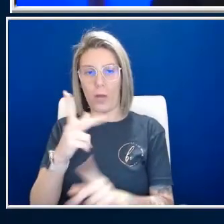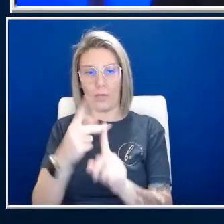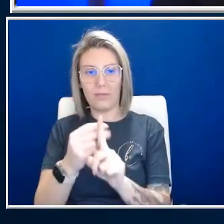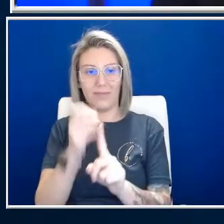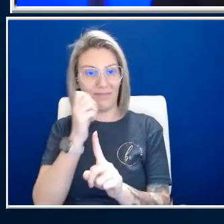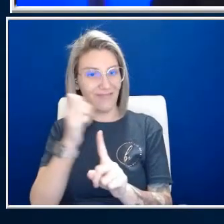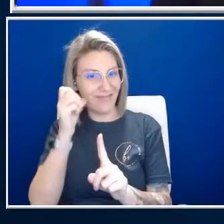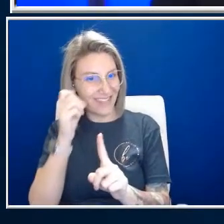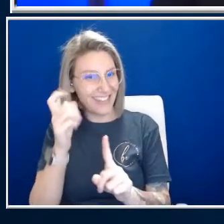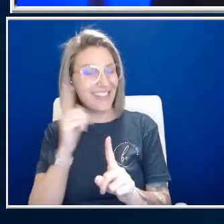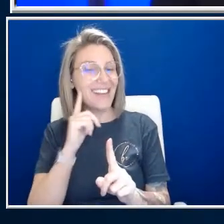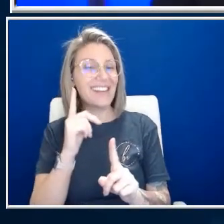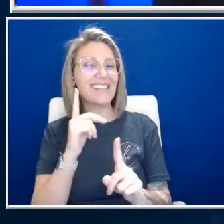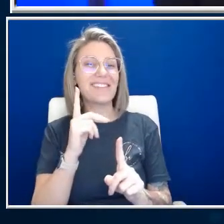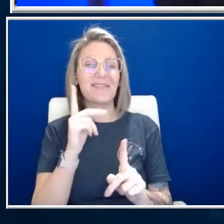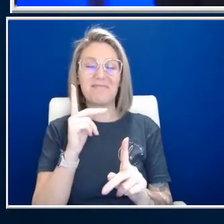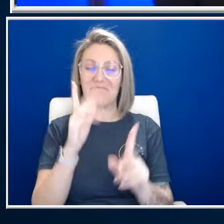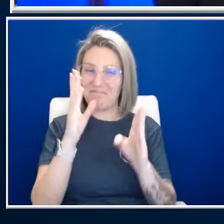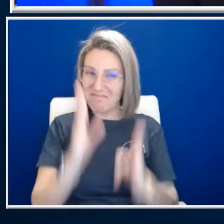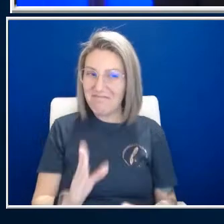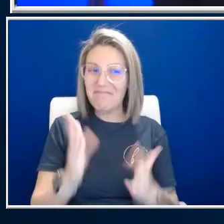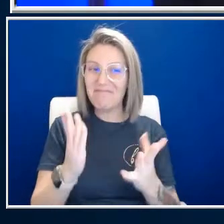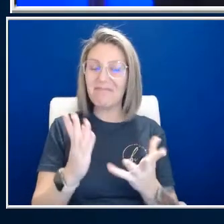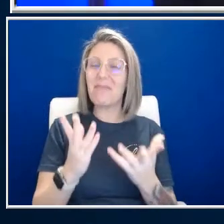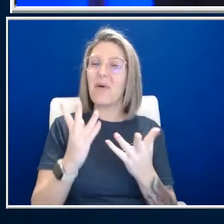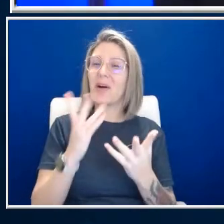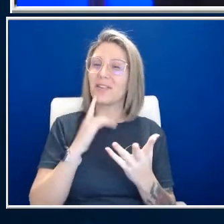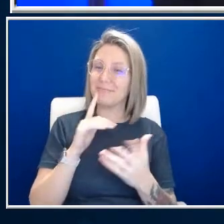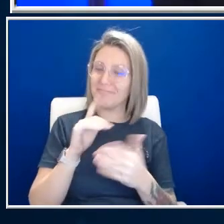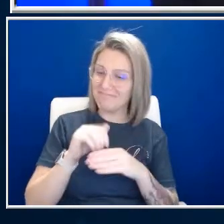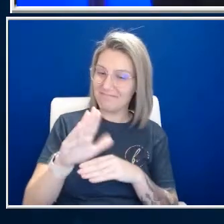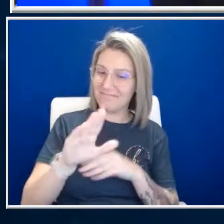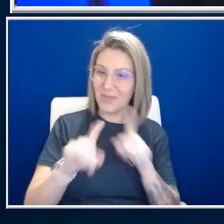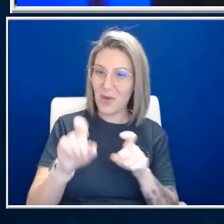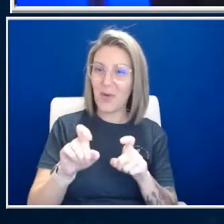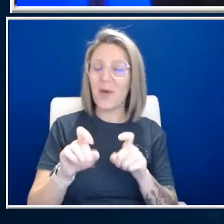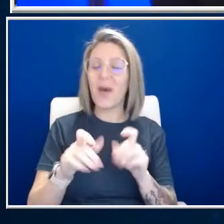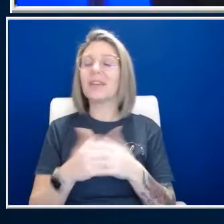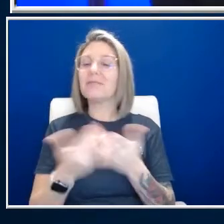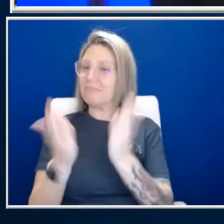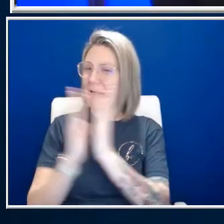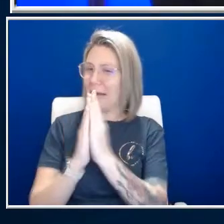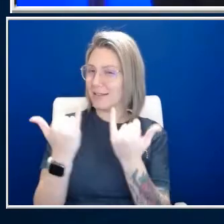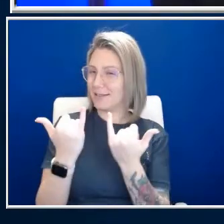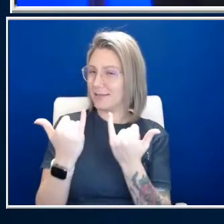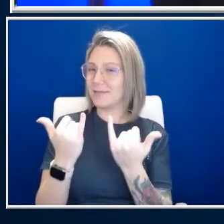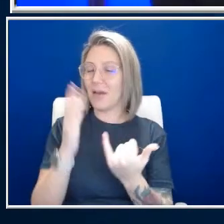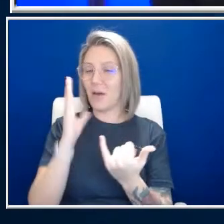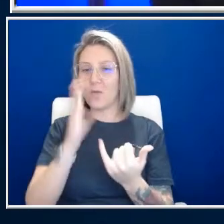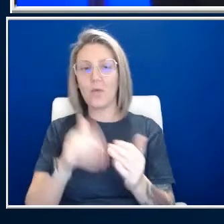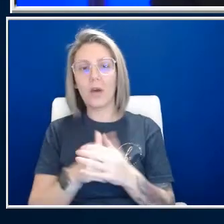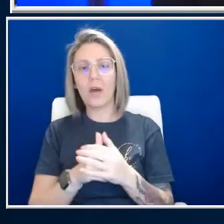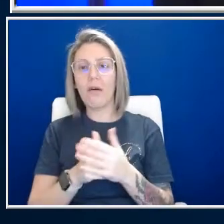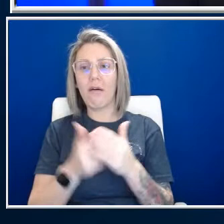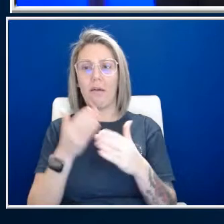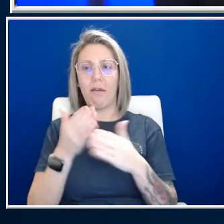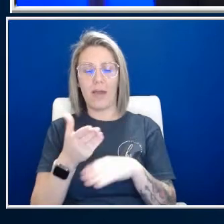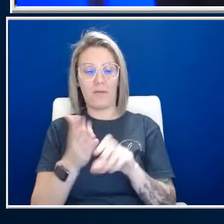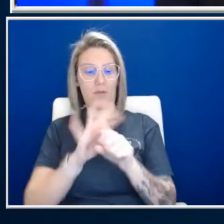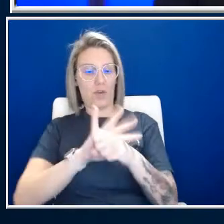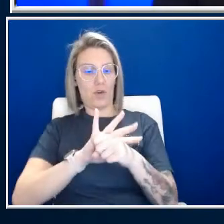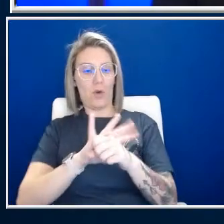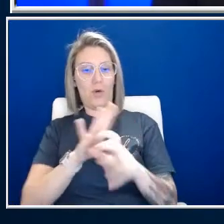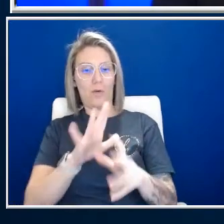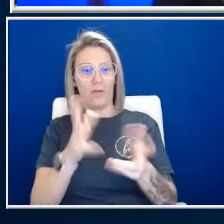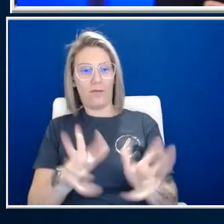had a question. I promised her I would ask it to you today. She wants to know, after having COVID, how accurate are those at-home COVID tests? And how